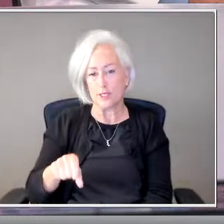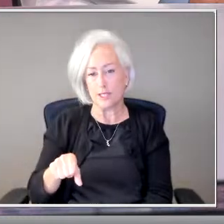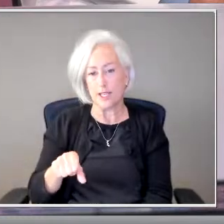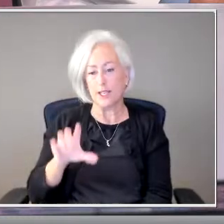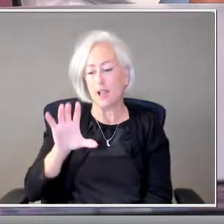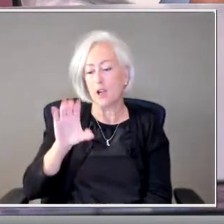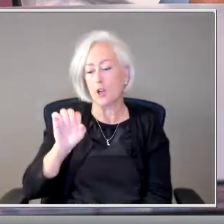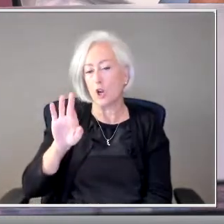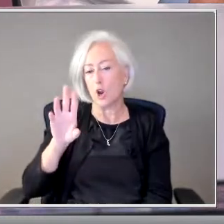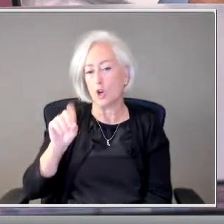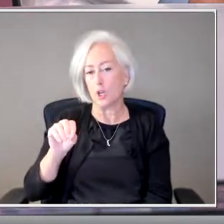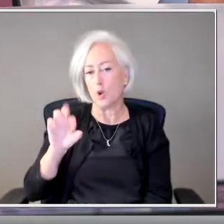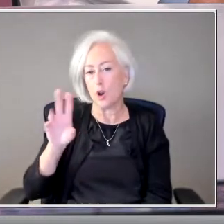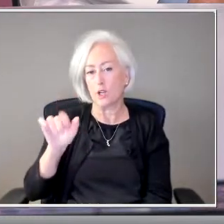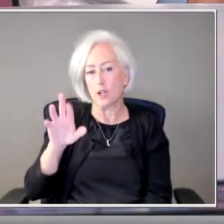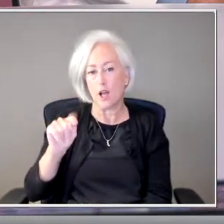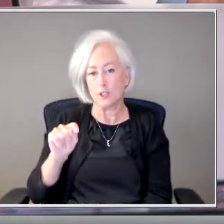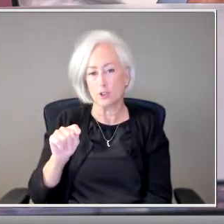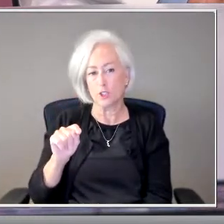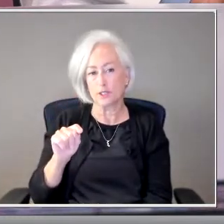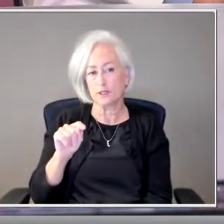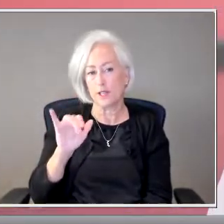bulk of Dr. Porter's patients?